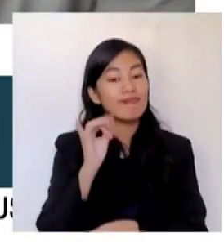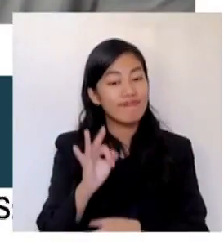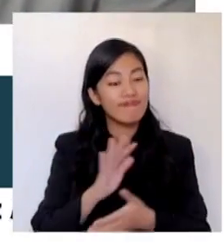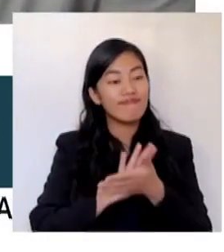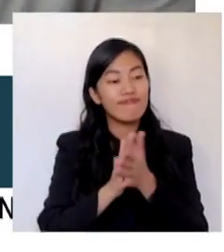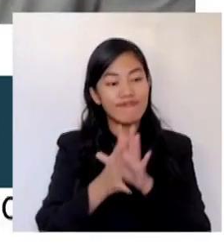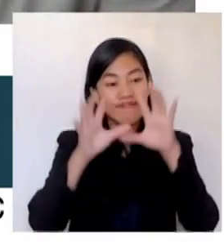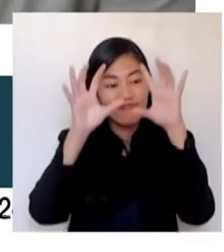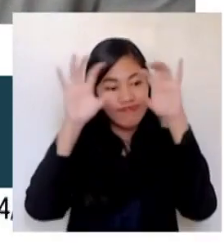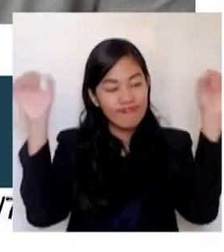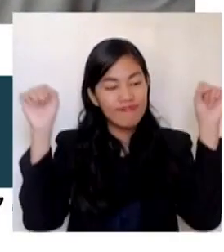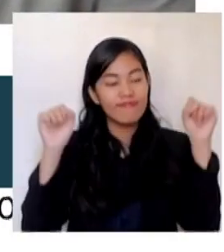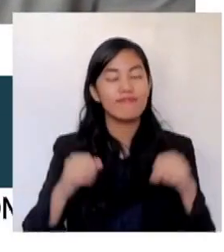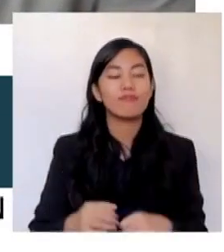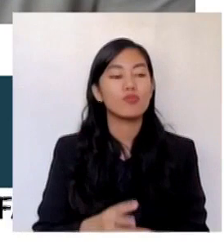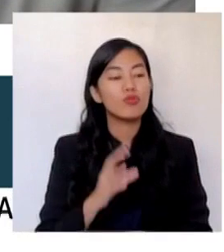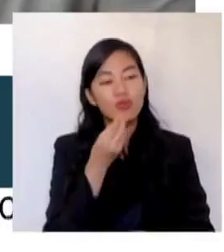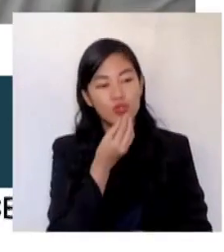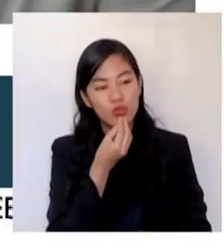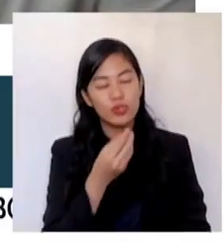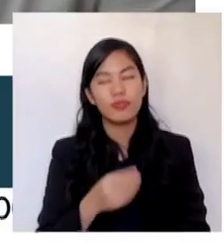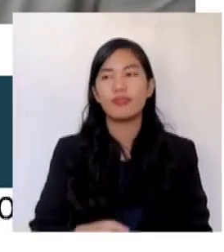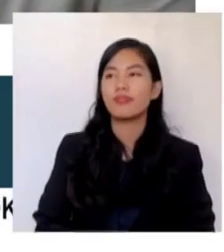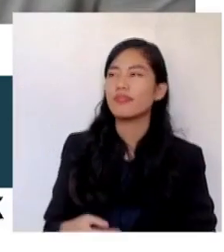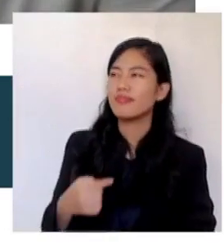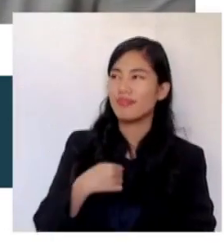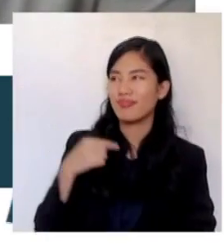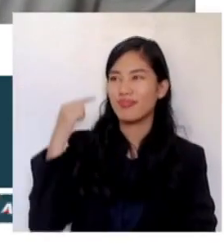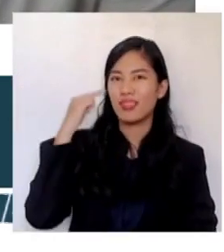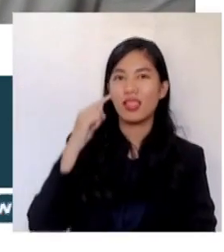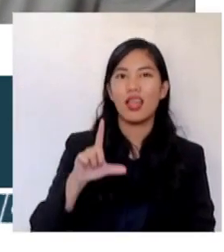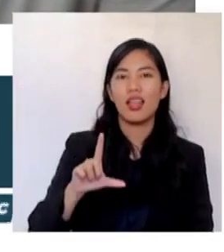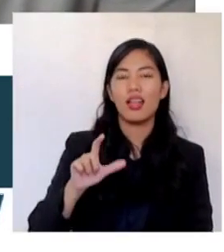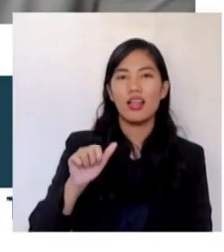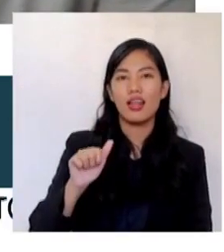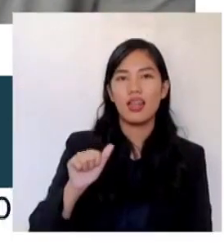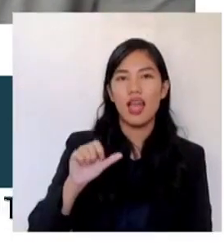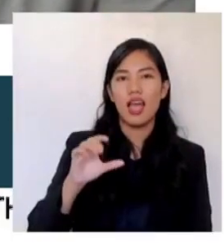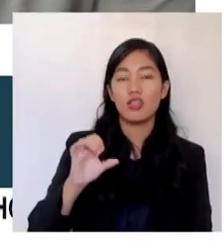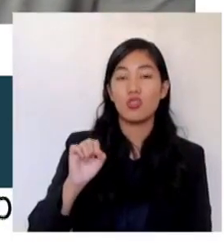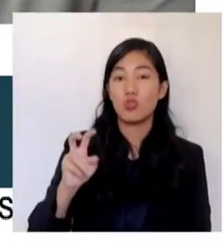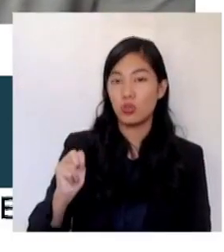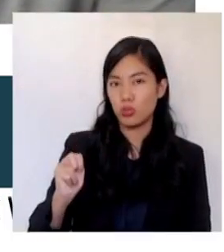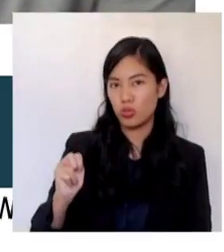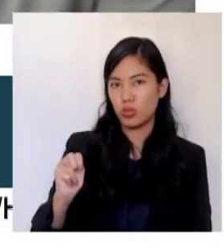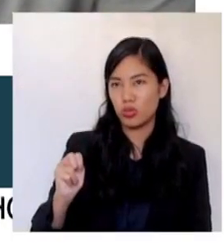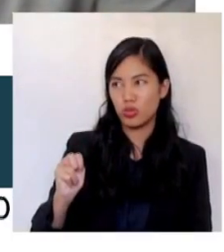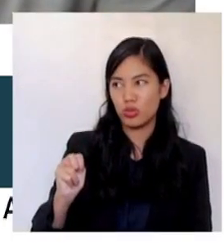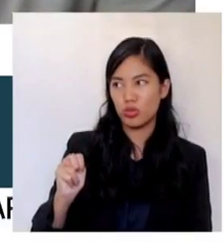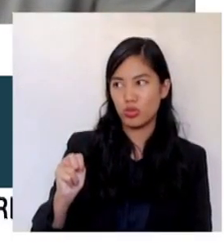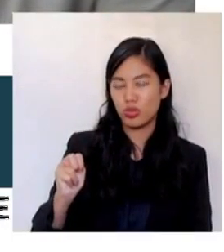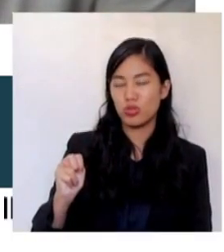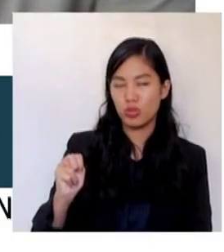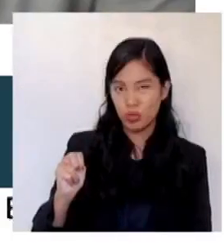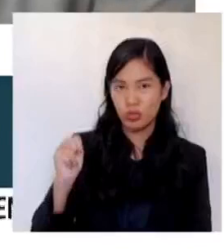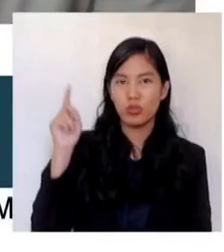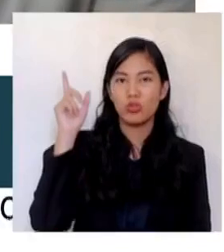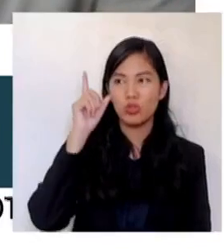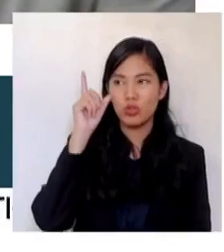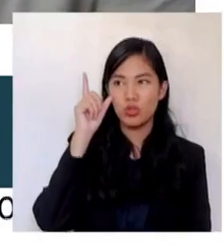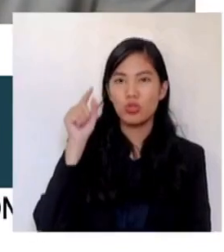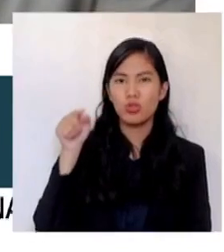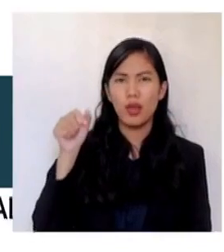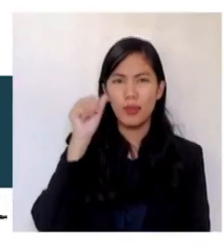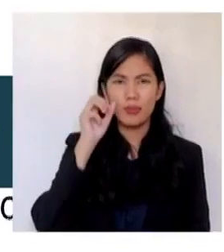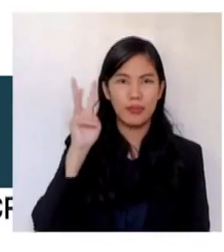Tony. I think Senator Lacson, is the one, he also the one that knows this